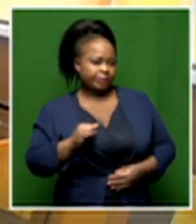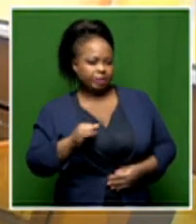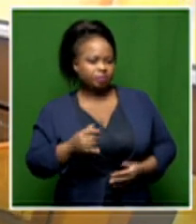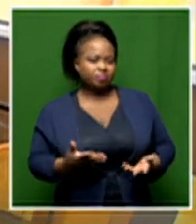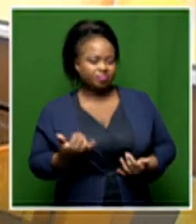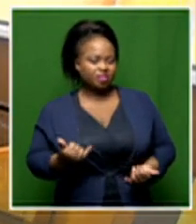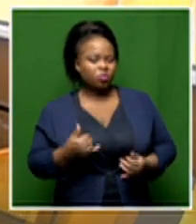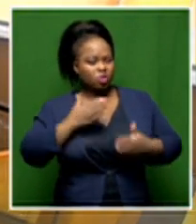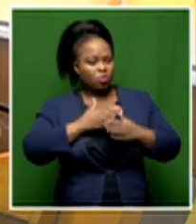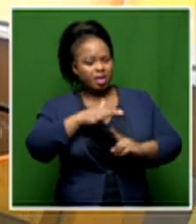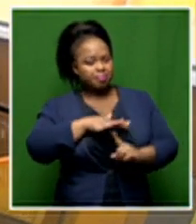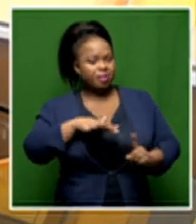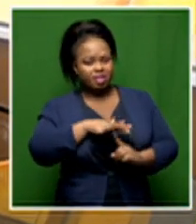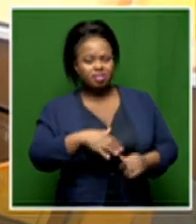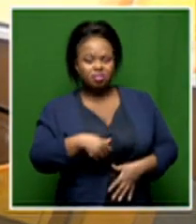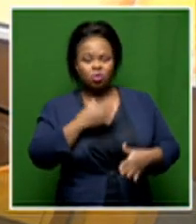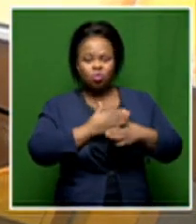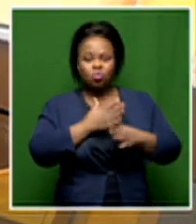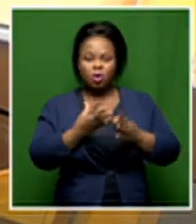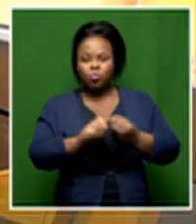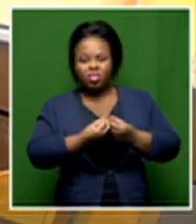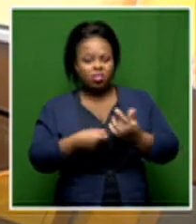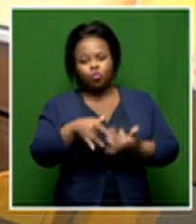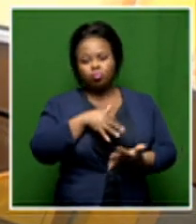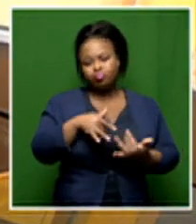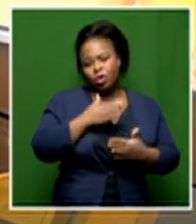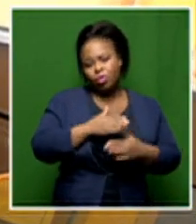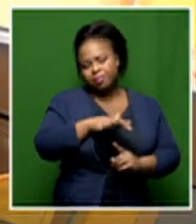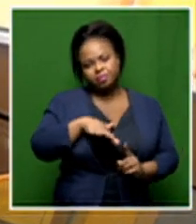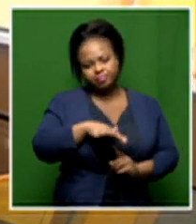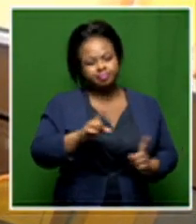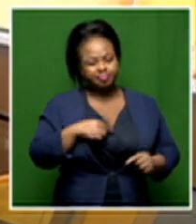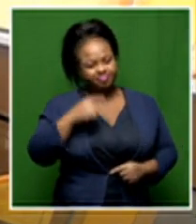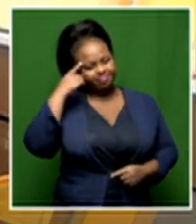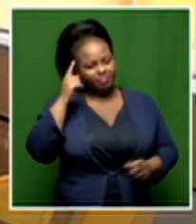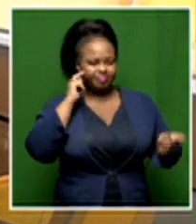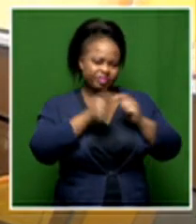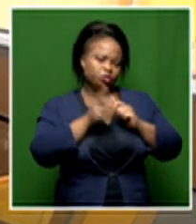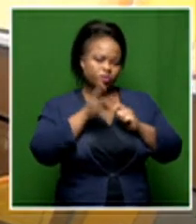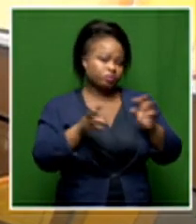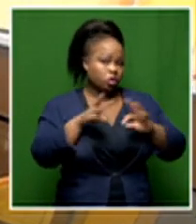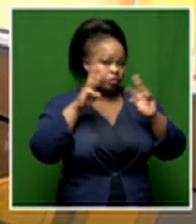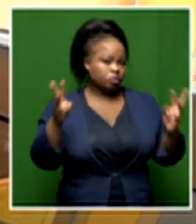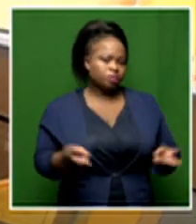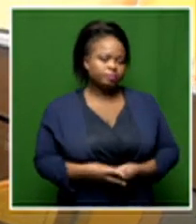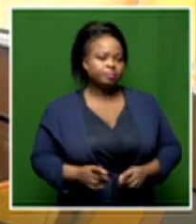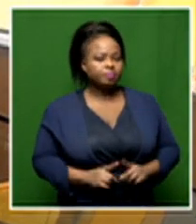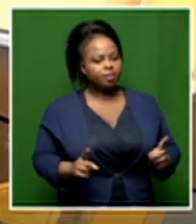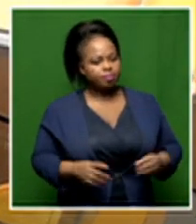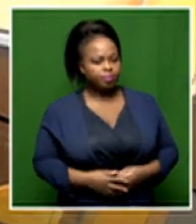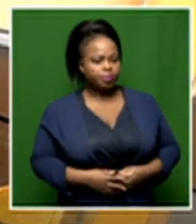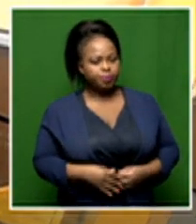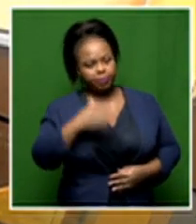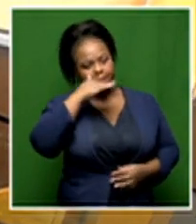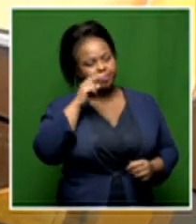these spaces and workspaces on top of one another all day. But I mean, it is. I think things will change all over the world, but